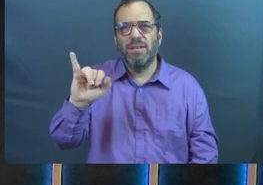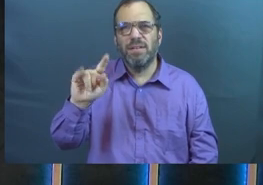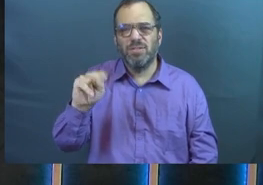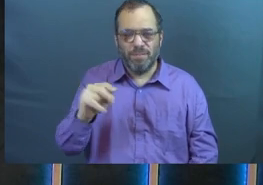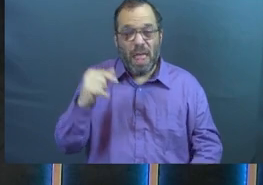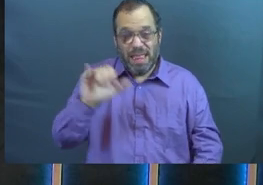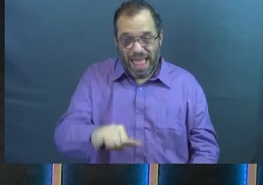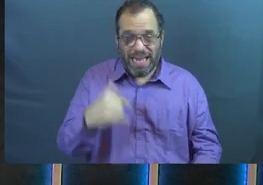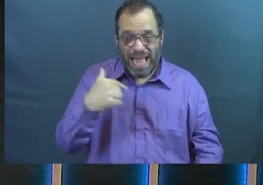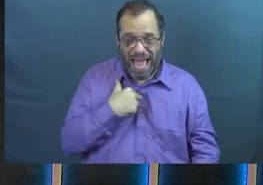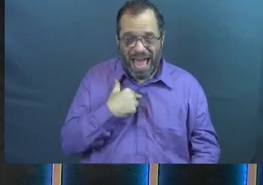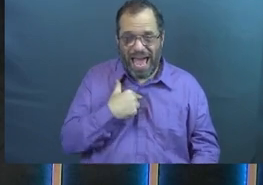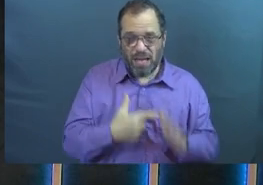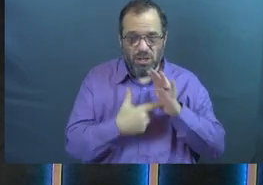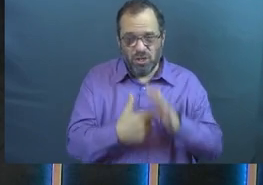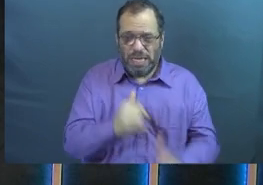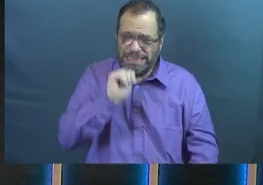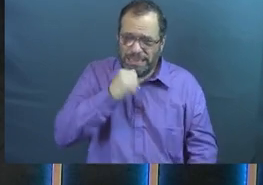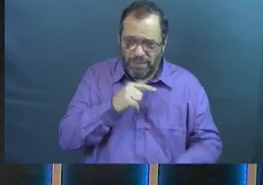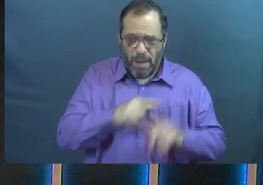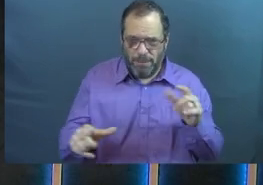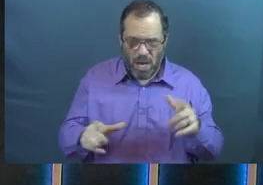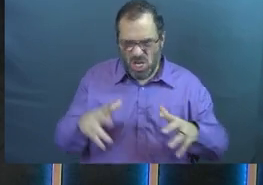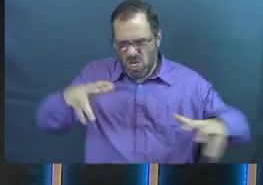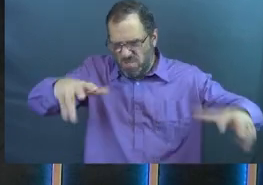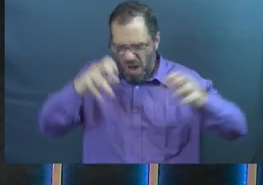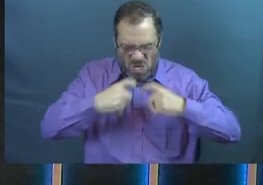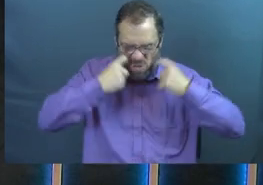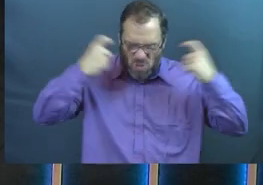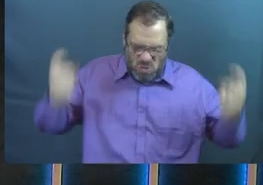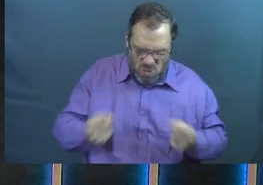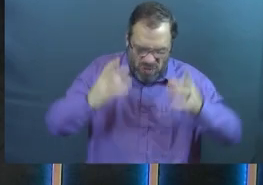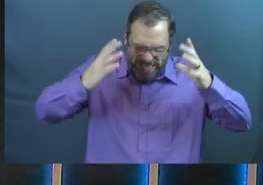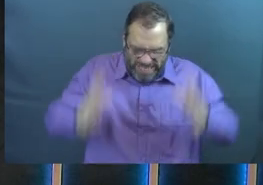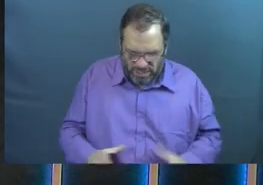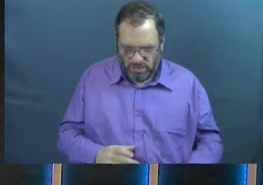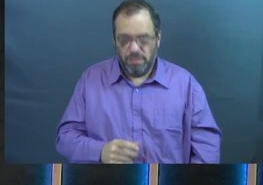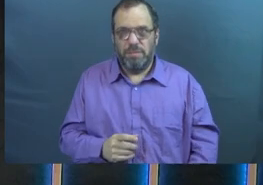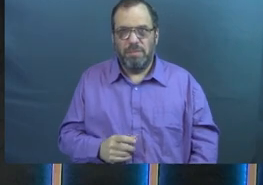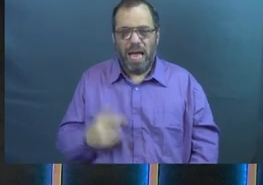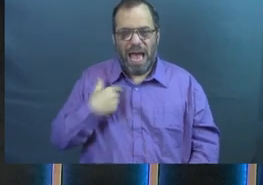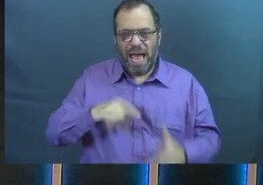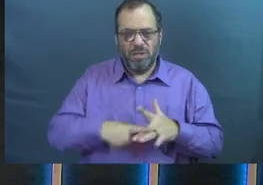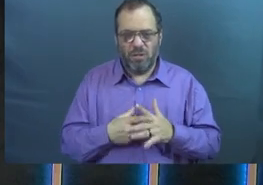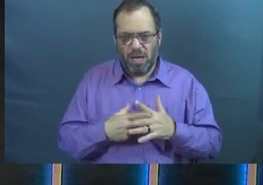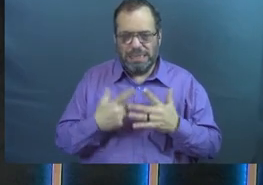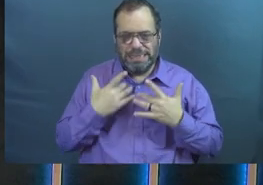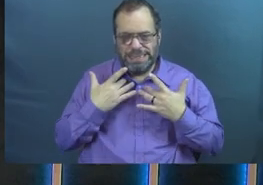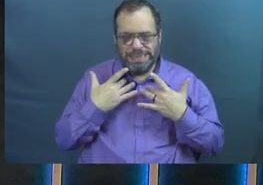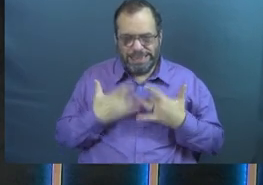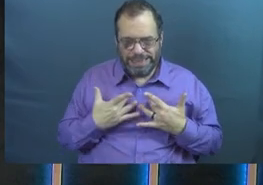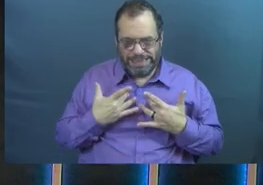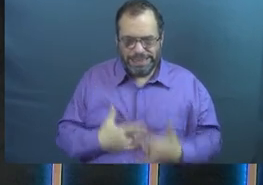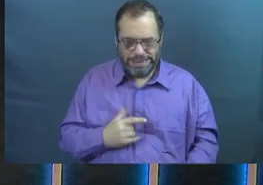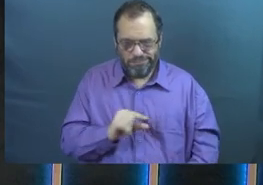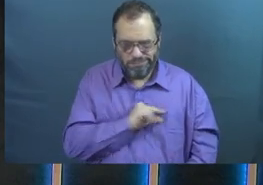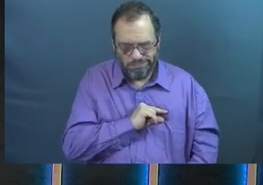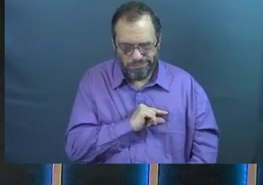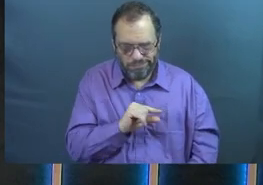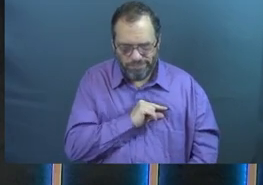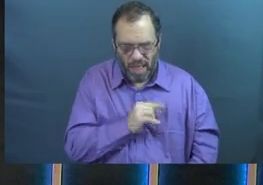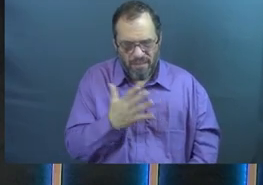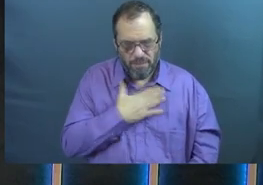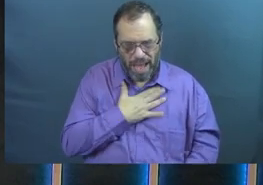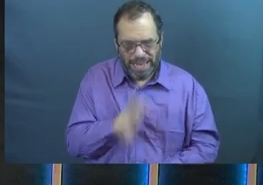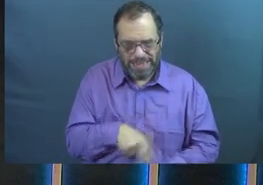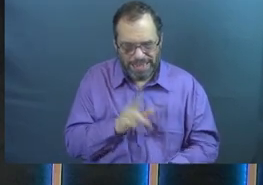He says, in which I was a moderate sufferer, but a monstrous sinner. I began to sink deeper and deeper into conviction of my